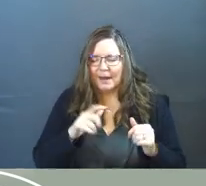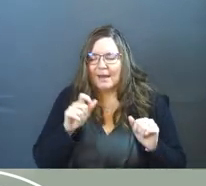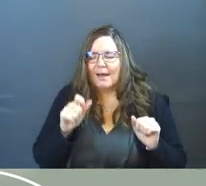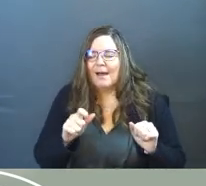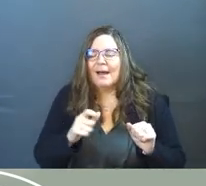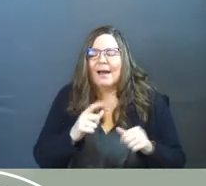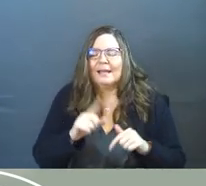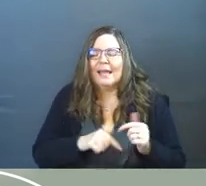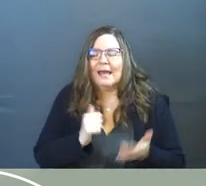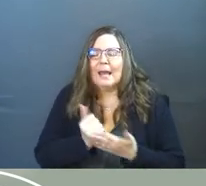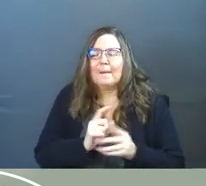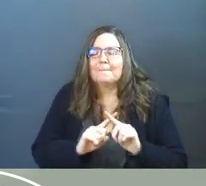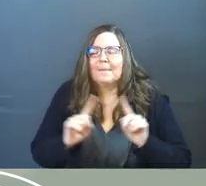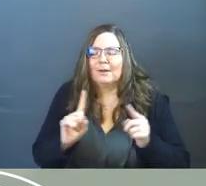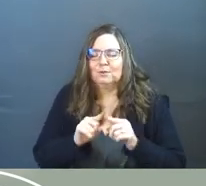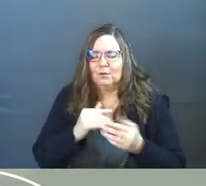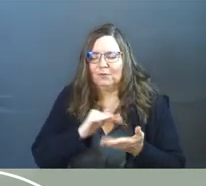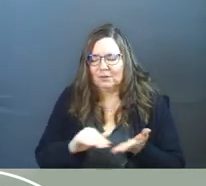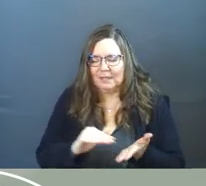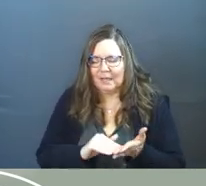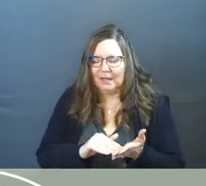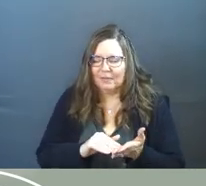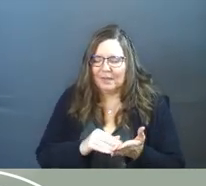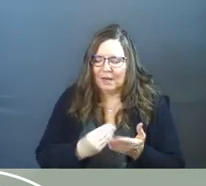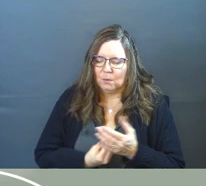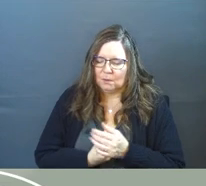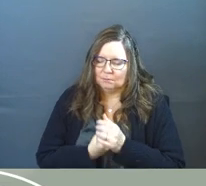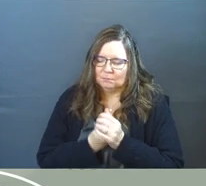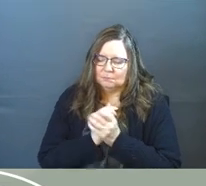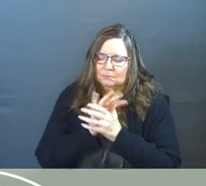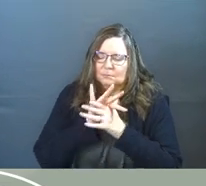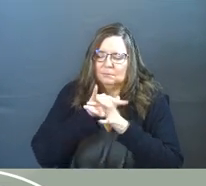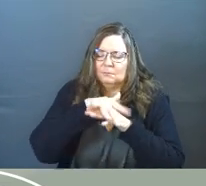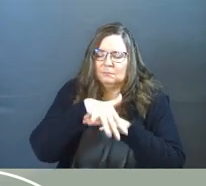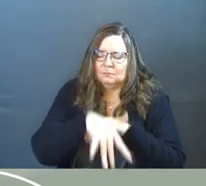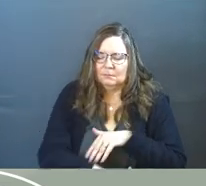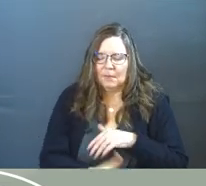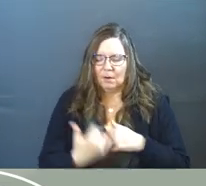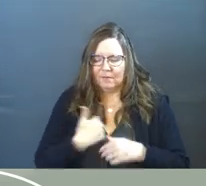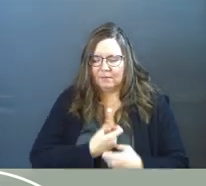but forgive you. That it would like bleed out of us this morning.